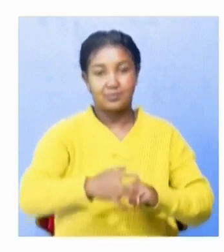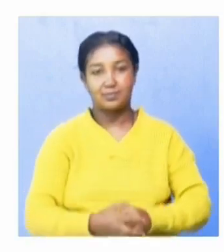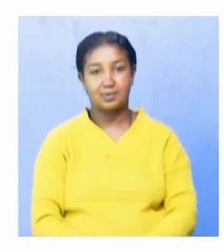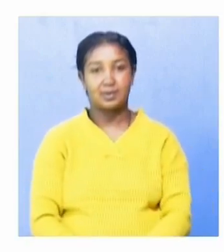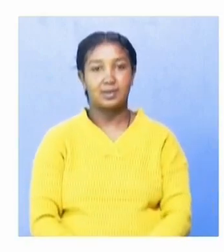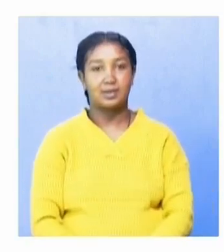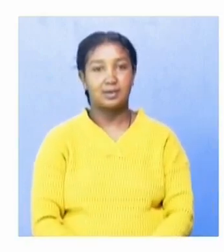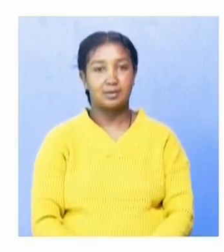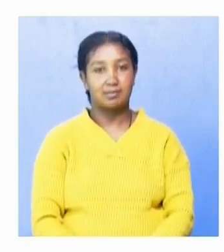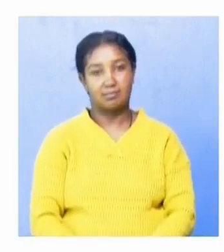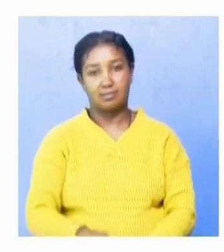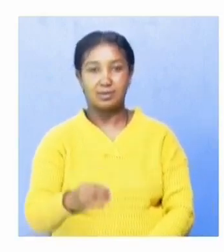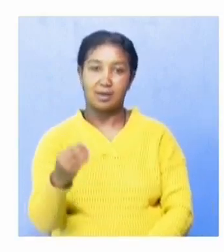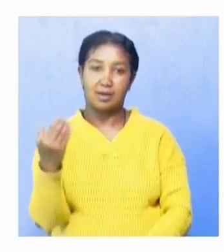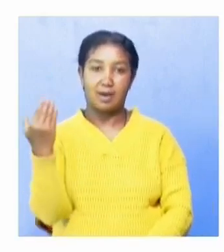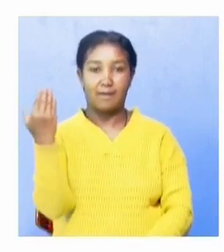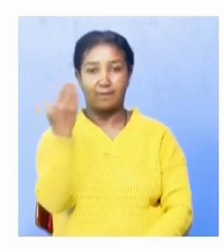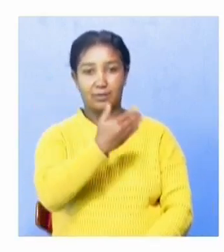Turn left